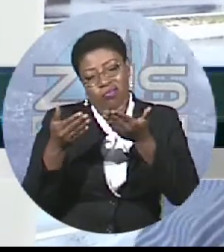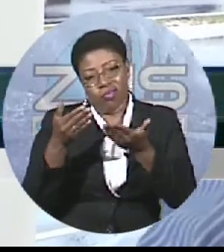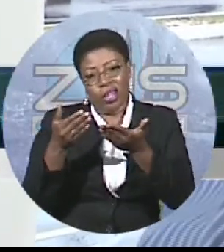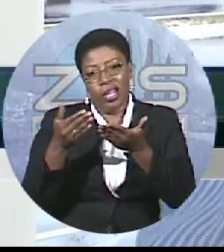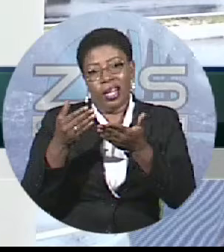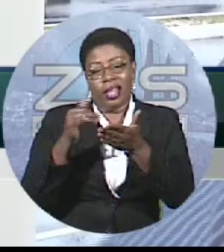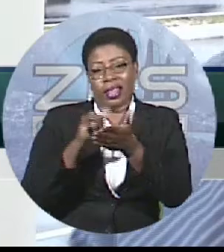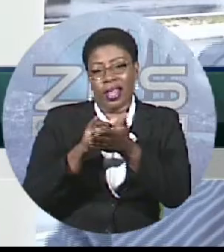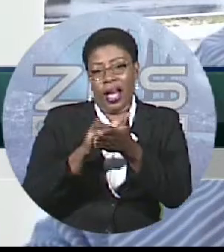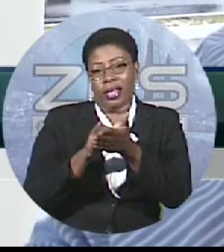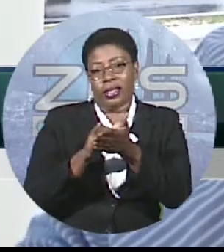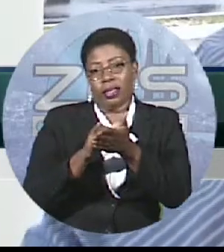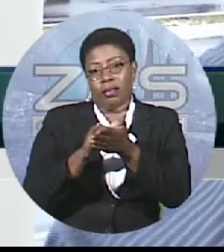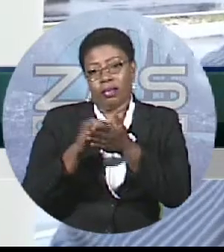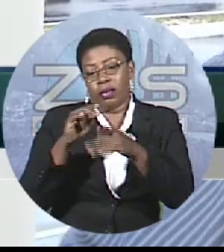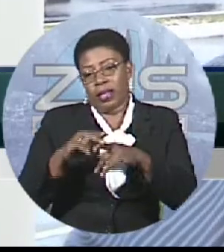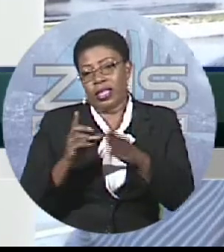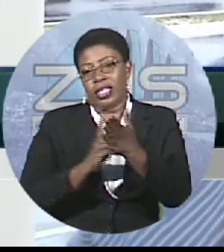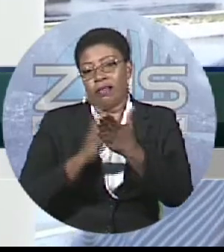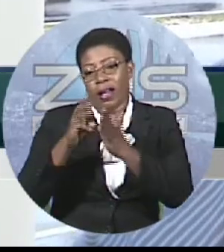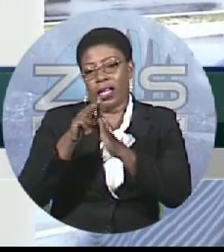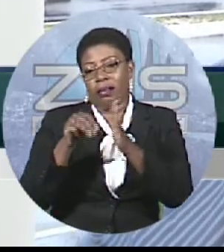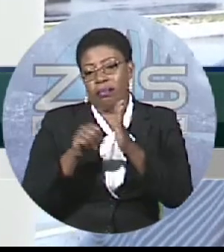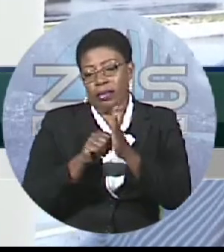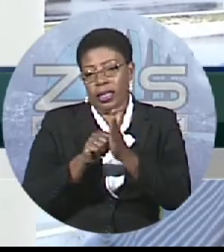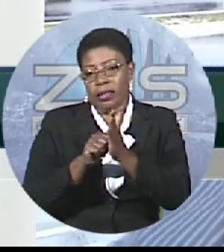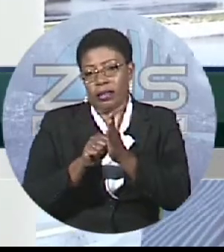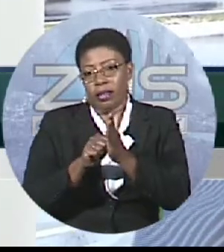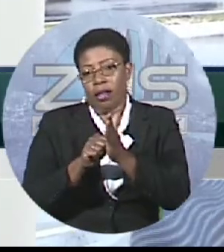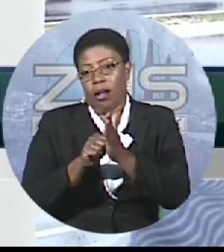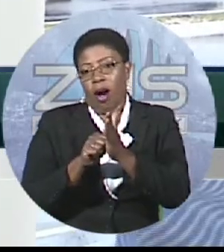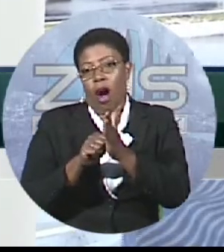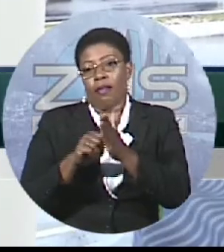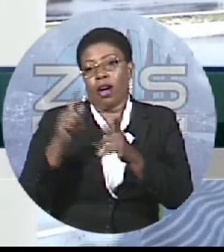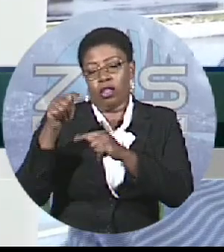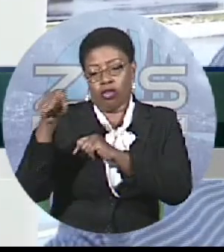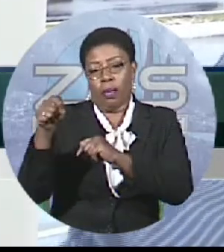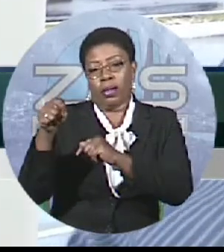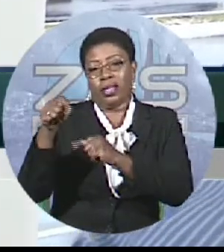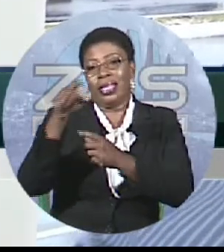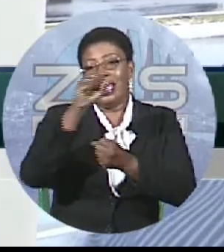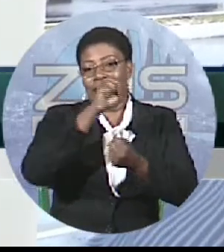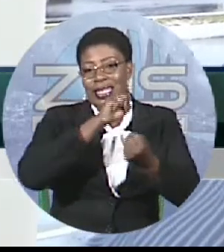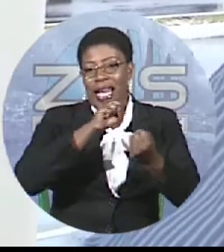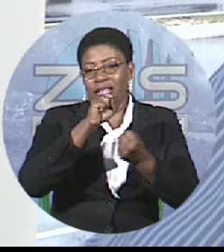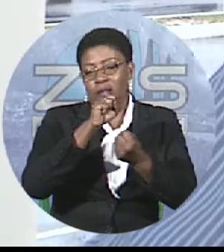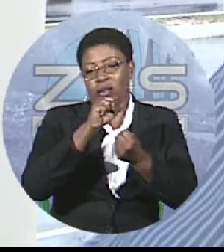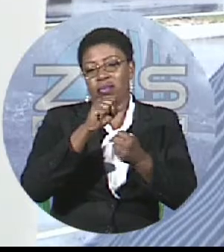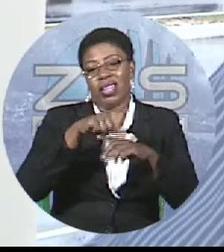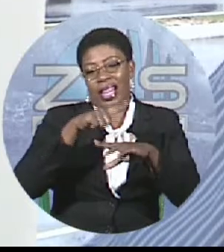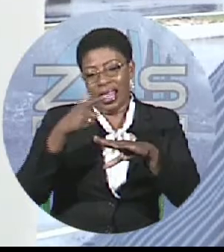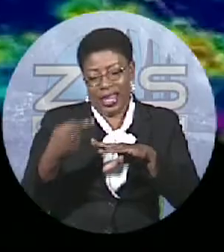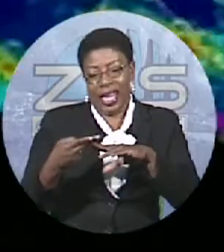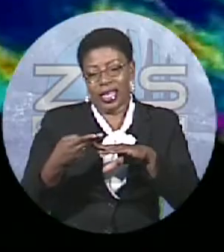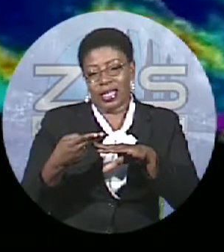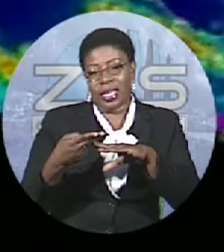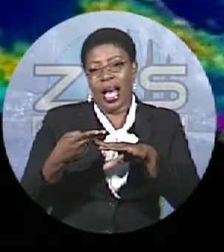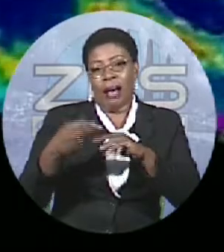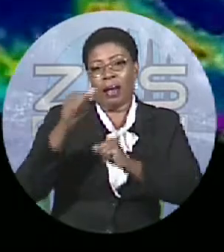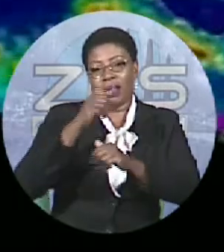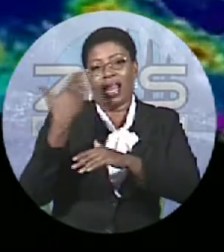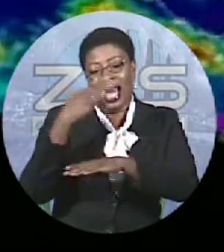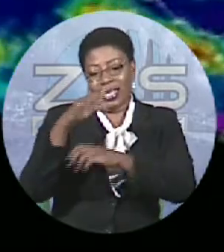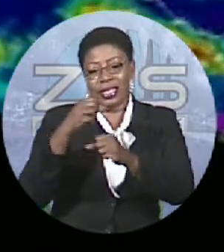which tends to suppress the development of tropical cyclone, we're going in for less activity as opposed to last year.